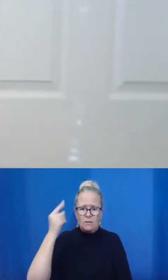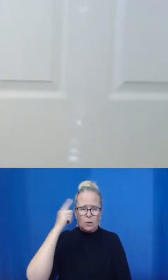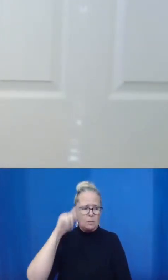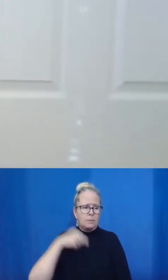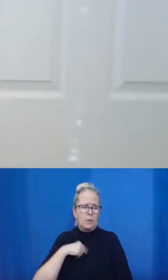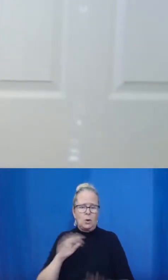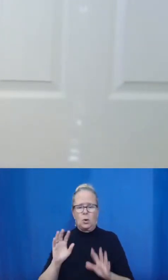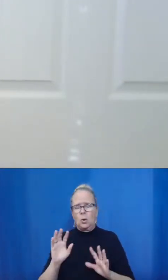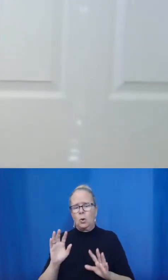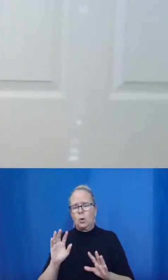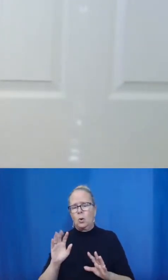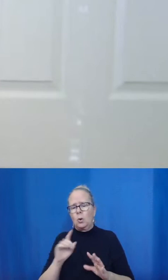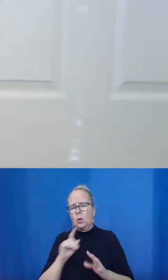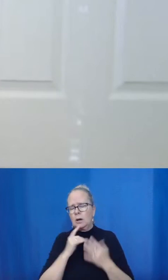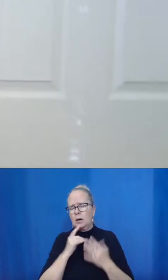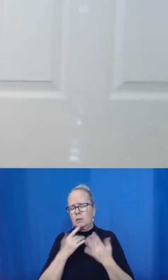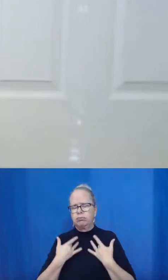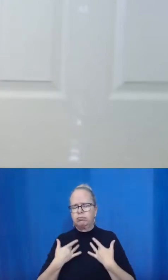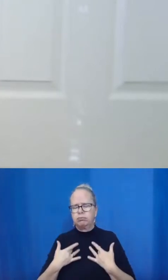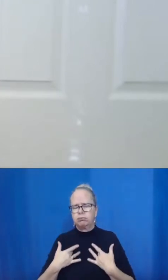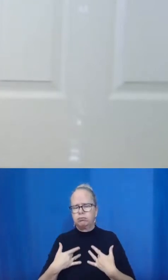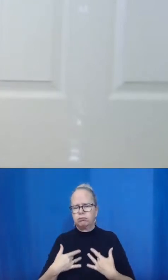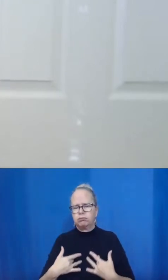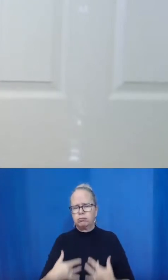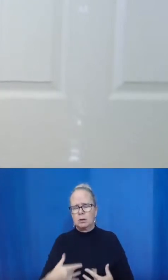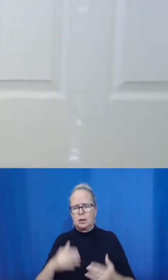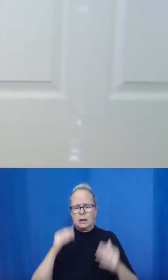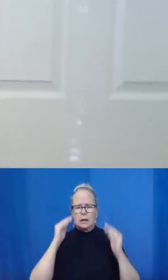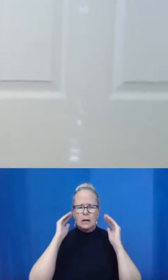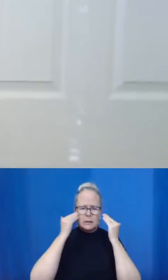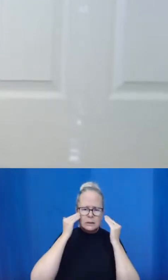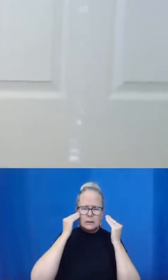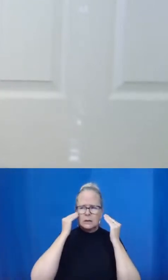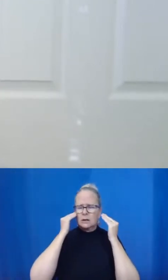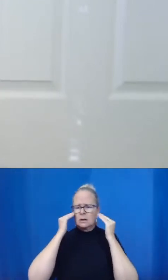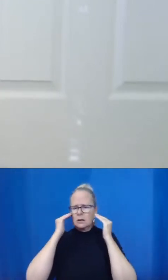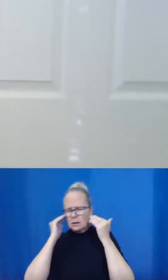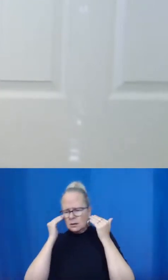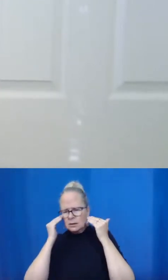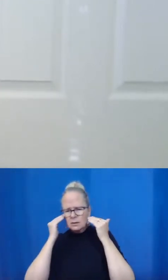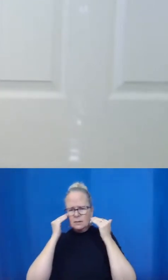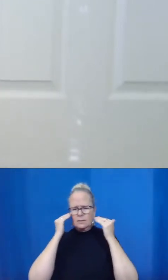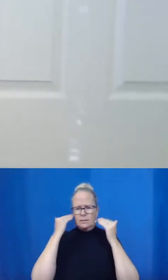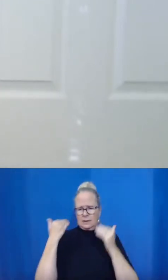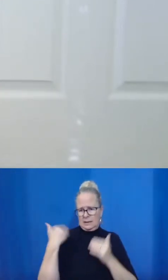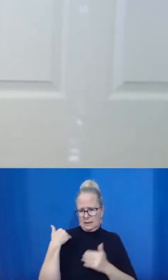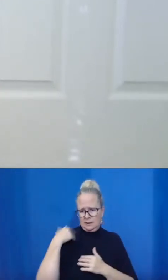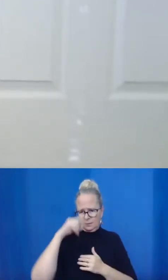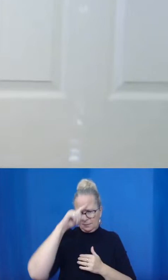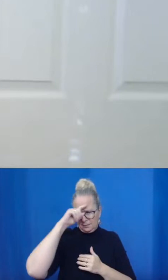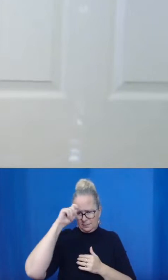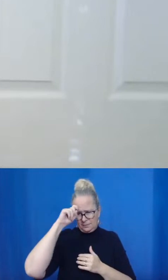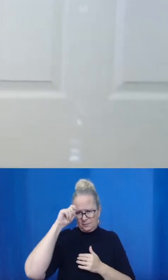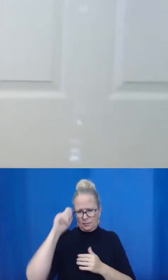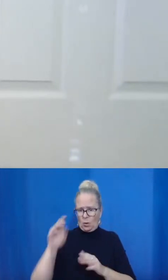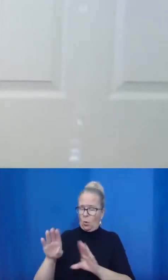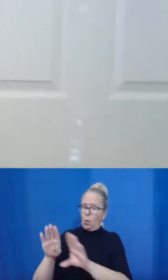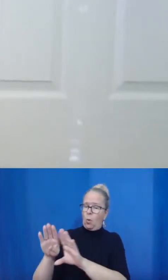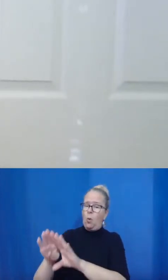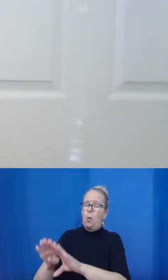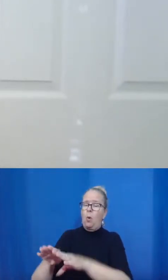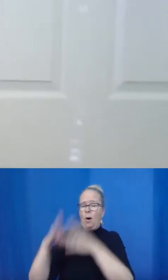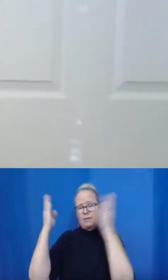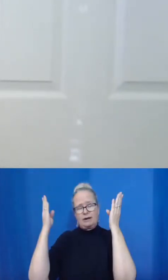really depressed and anxious about what happened this summer with being open for like it